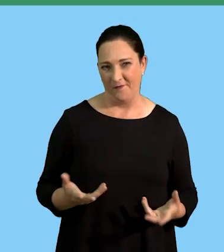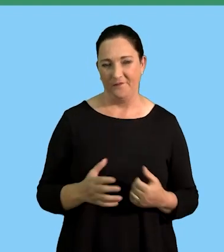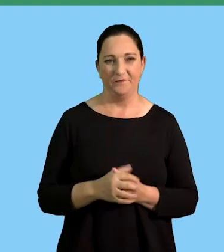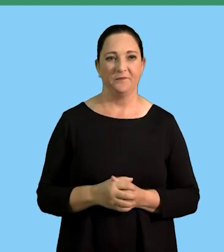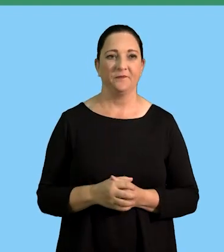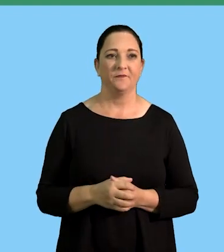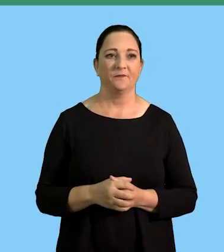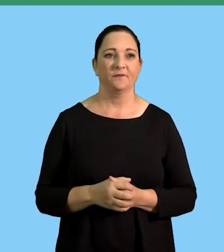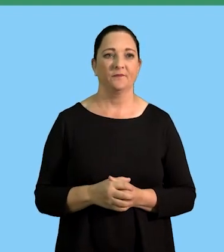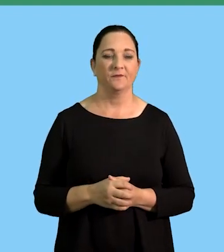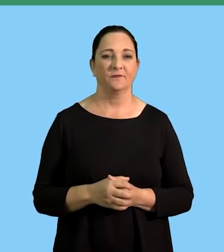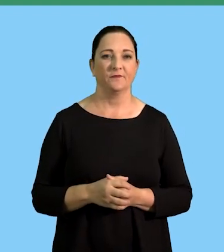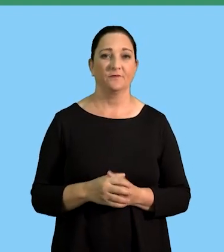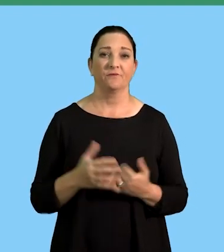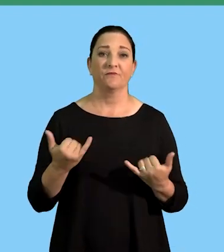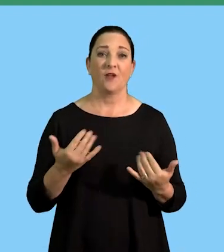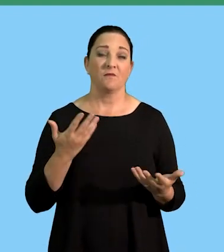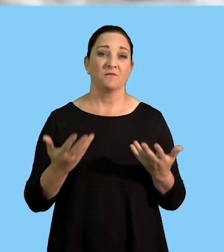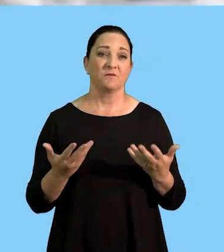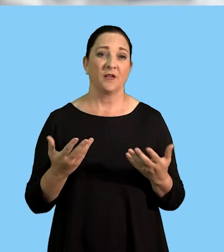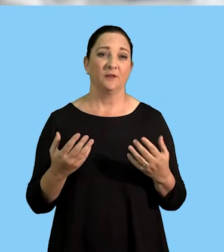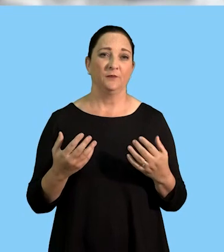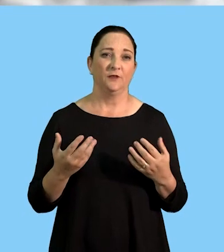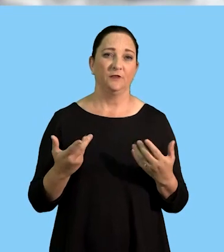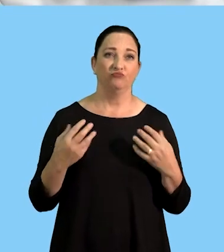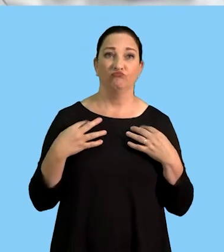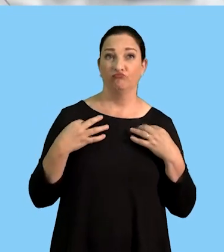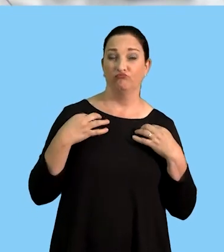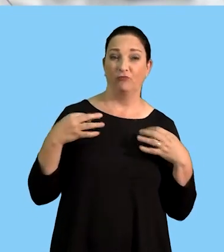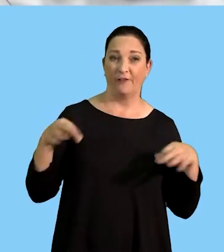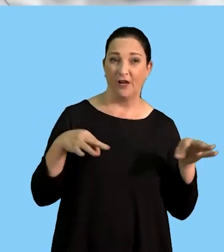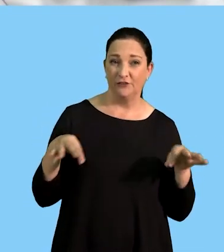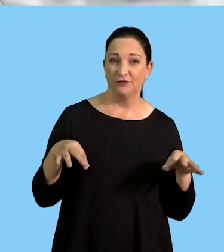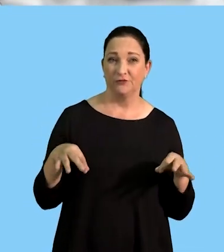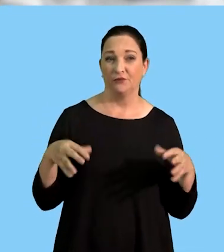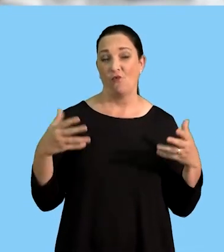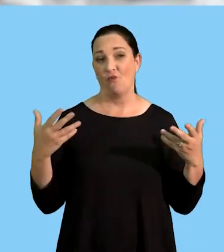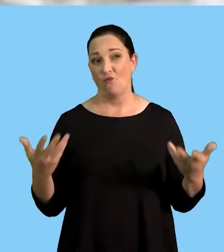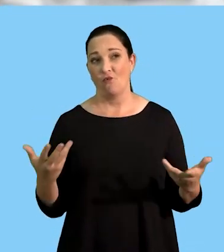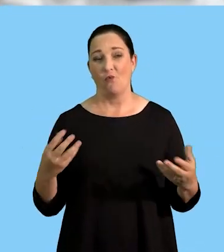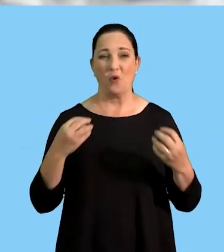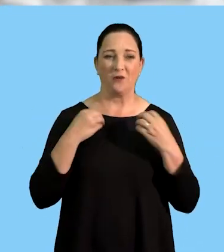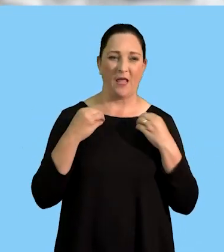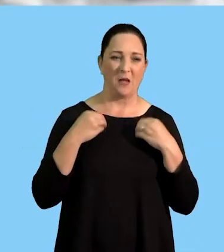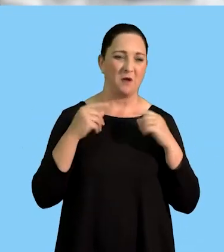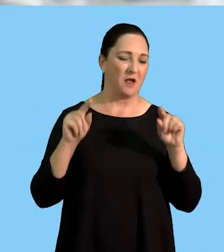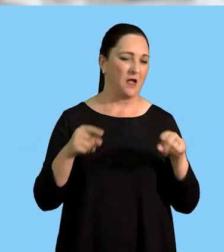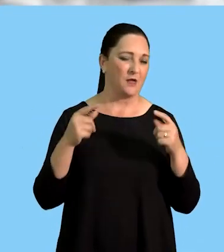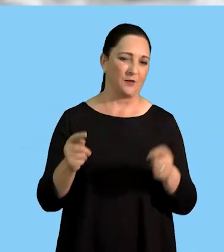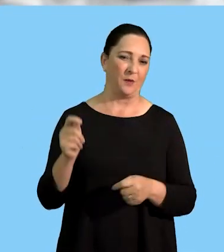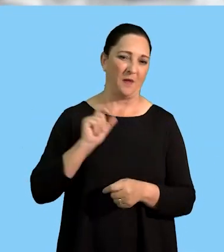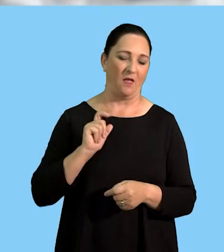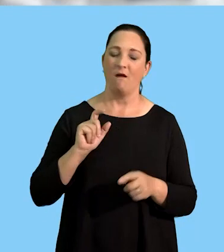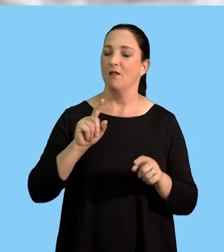are risks such as changes in fashion. These are risks such as irrecoverable debts. So